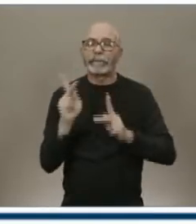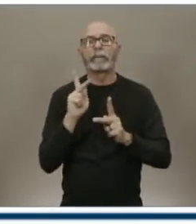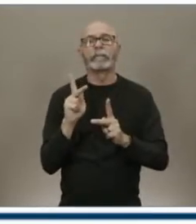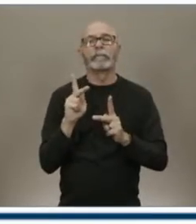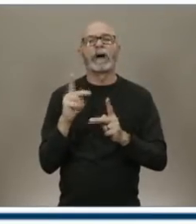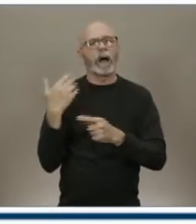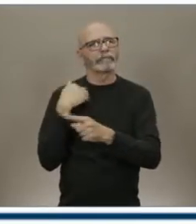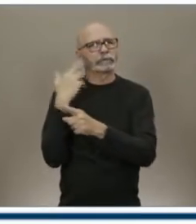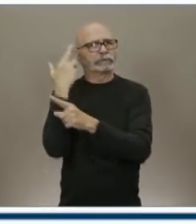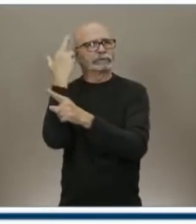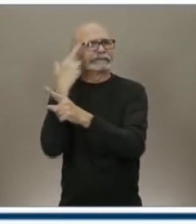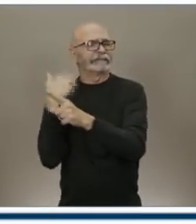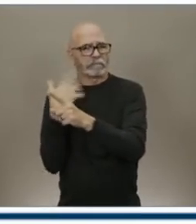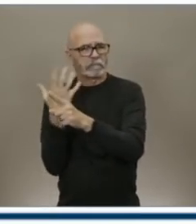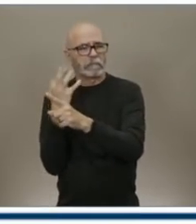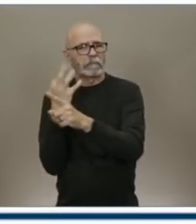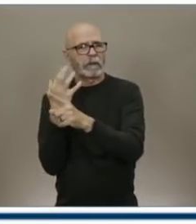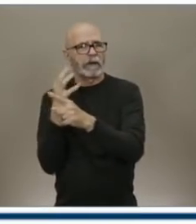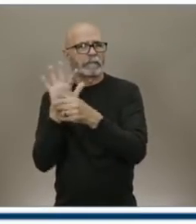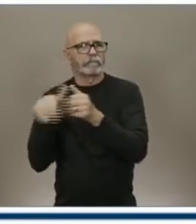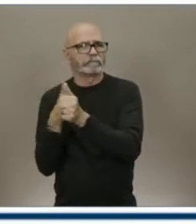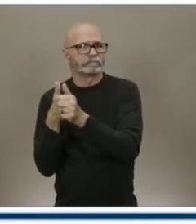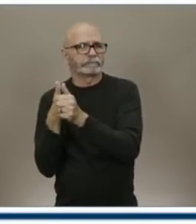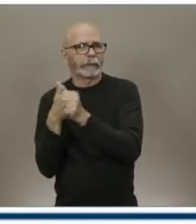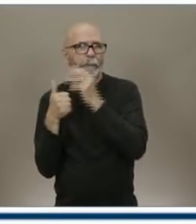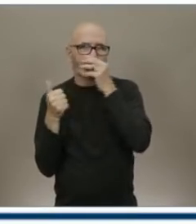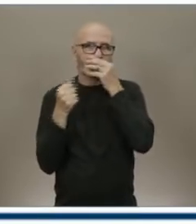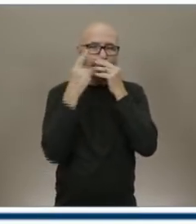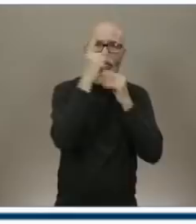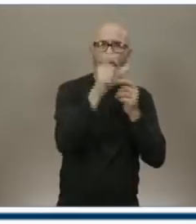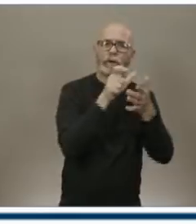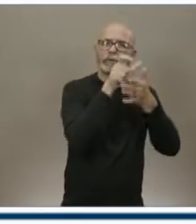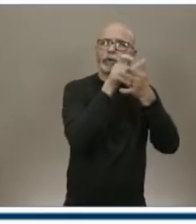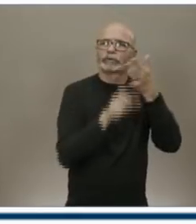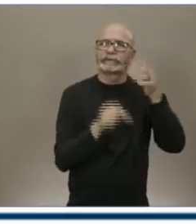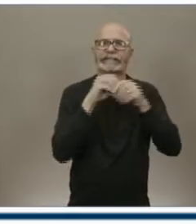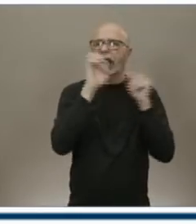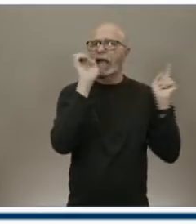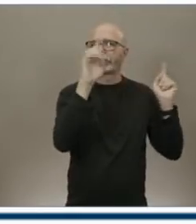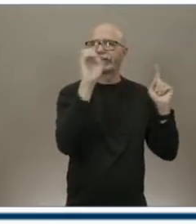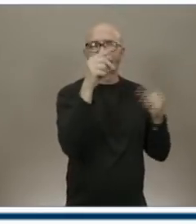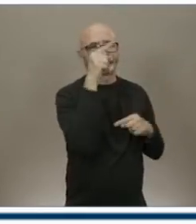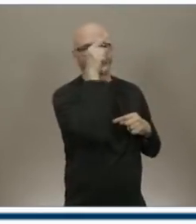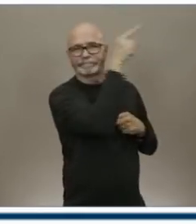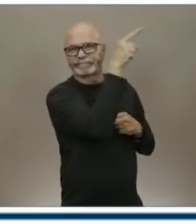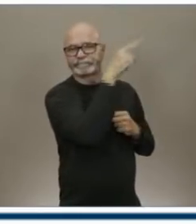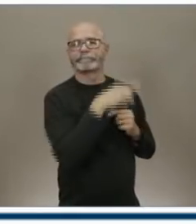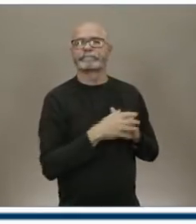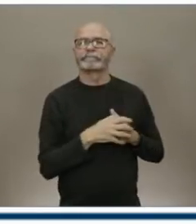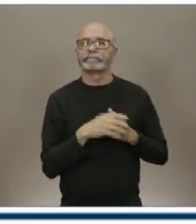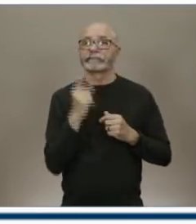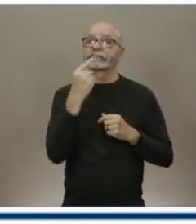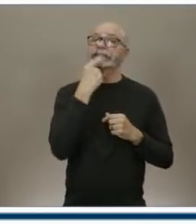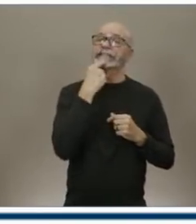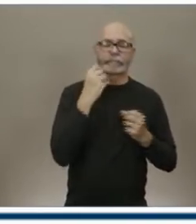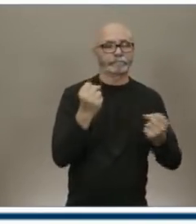reasons. I was reading an article out of Edmonton where there are a number of Albertans who have criminal